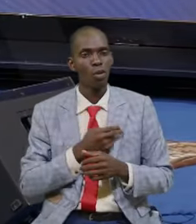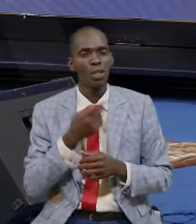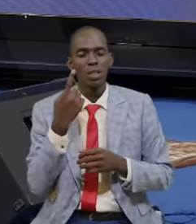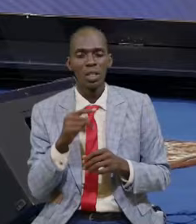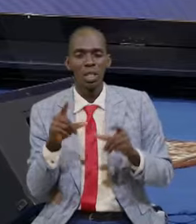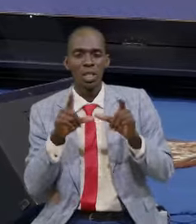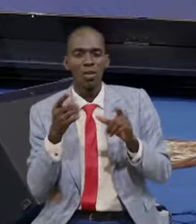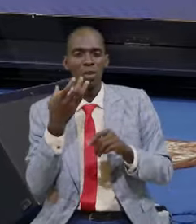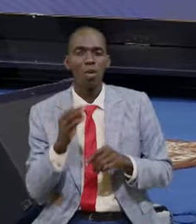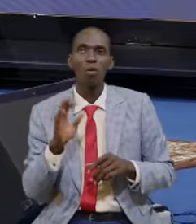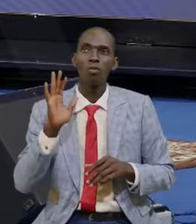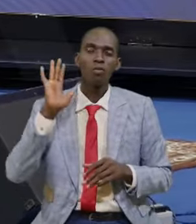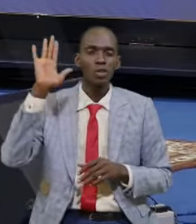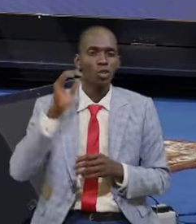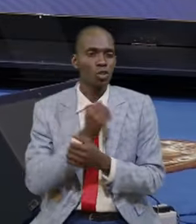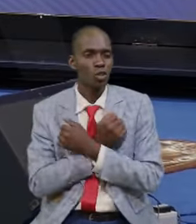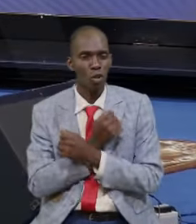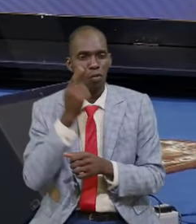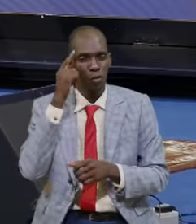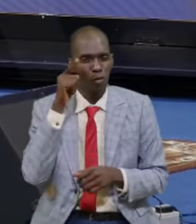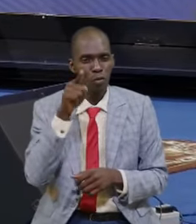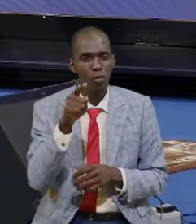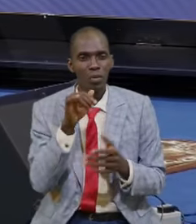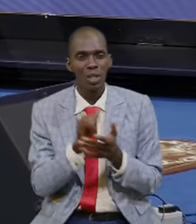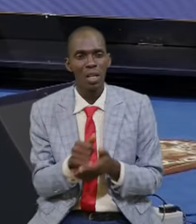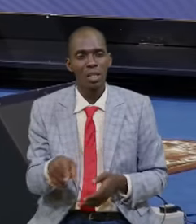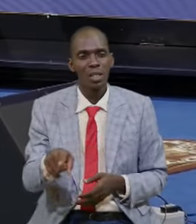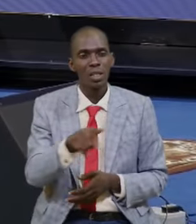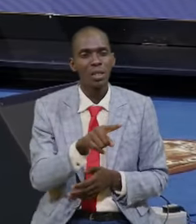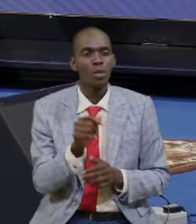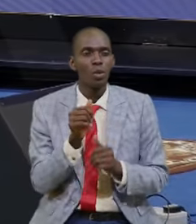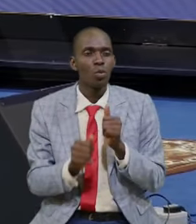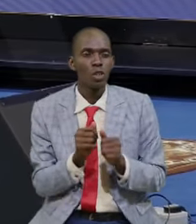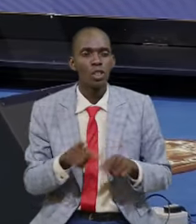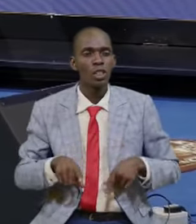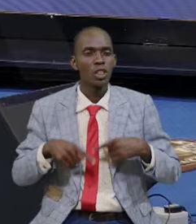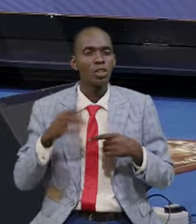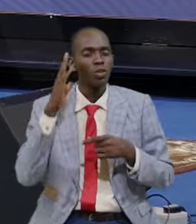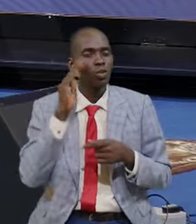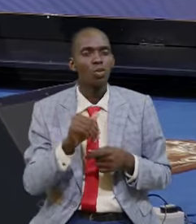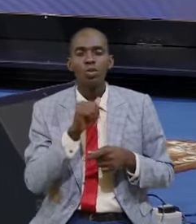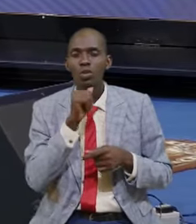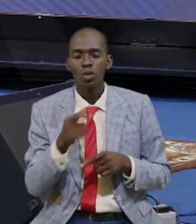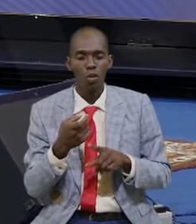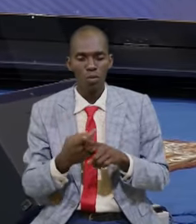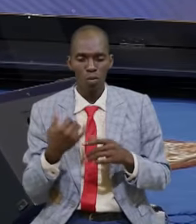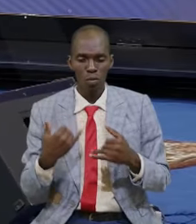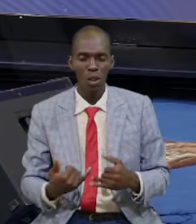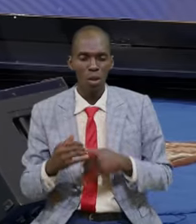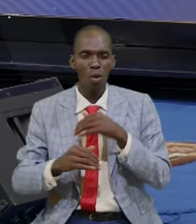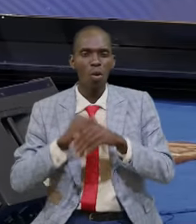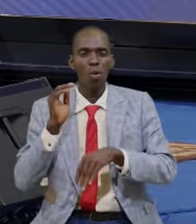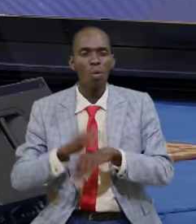love for you, that they which live should not henceforth live